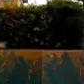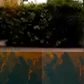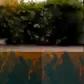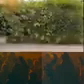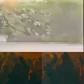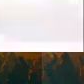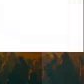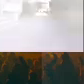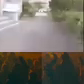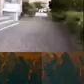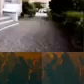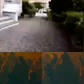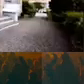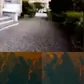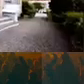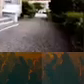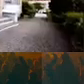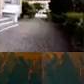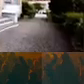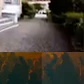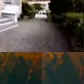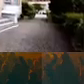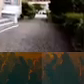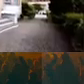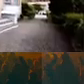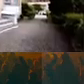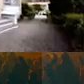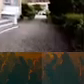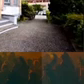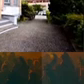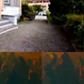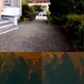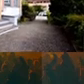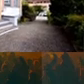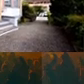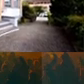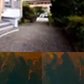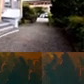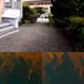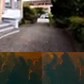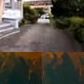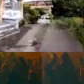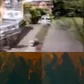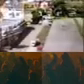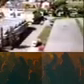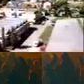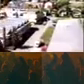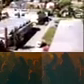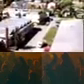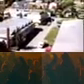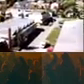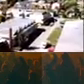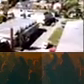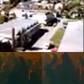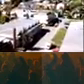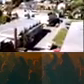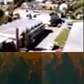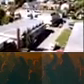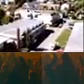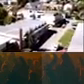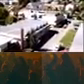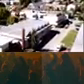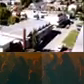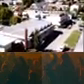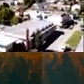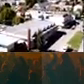evil alar that is ravaging your family any evil alter that is speaking against your family clap your hand